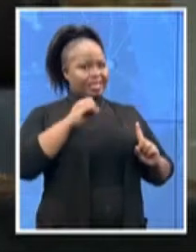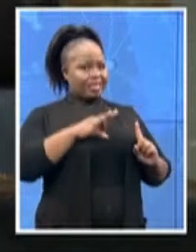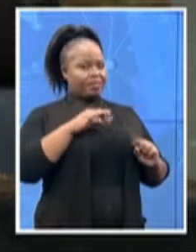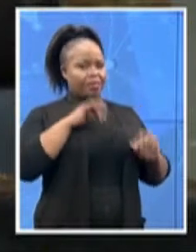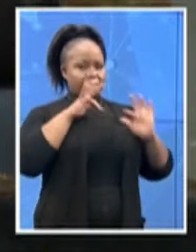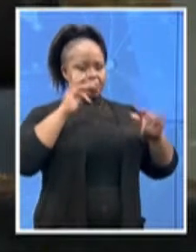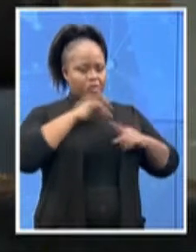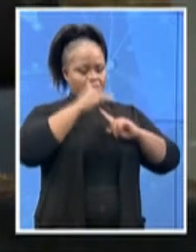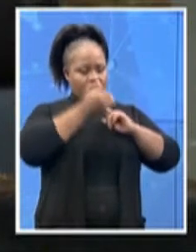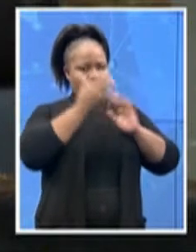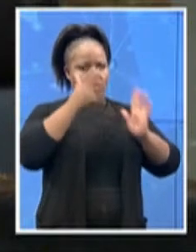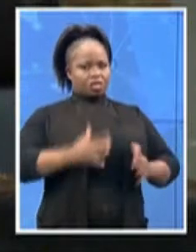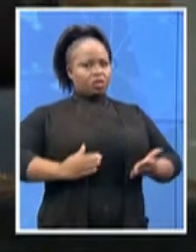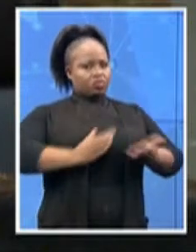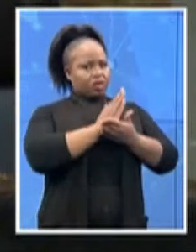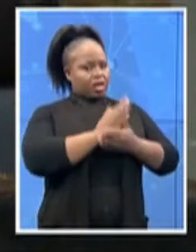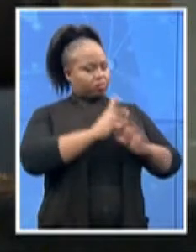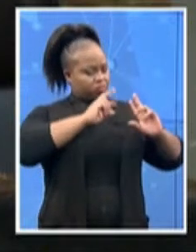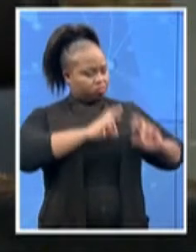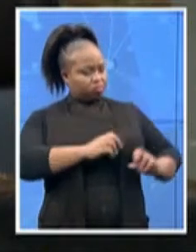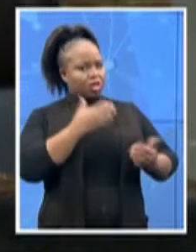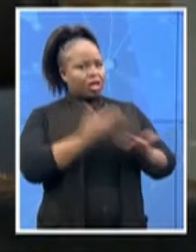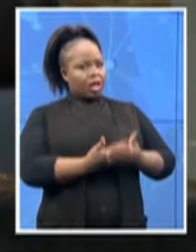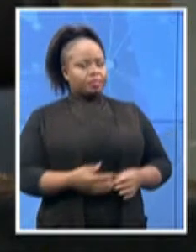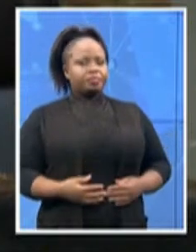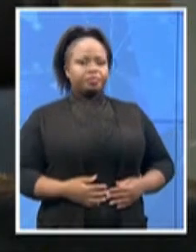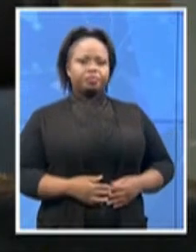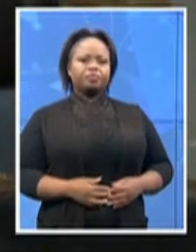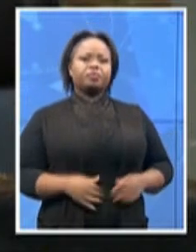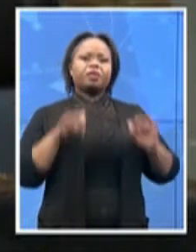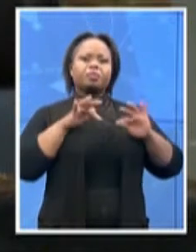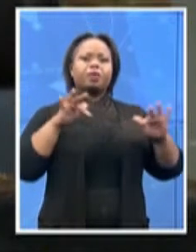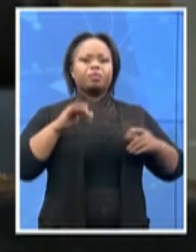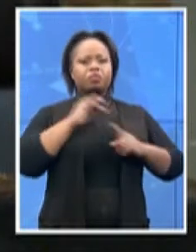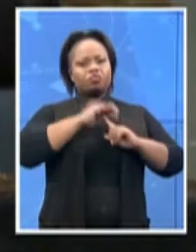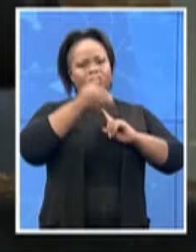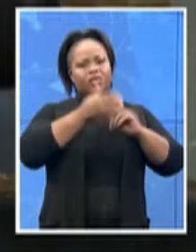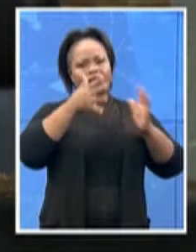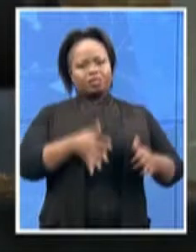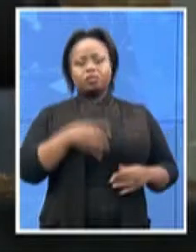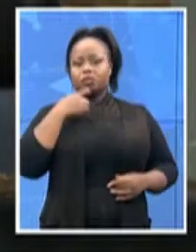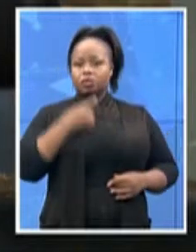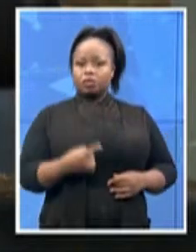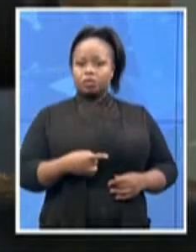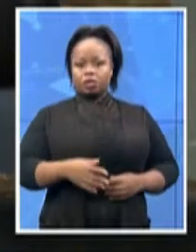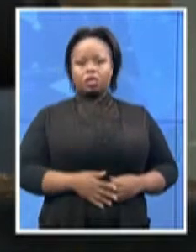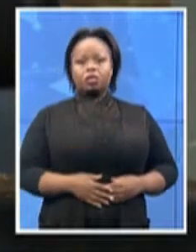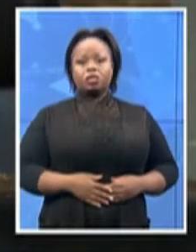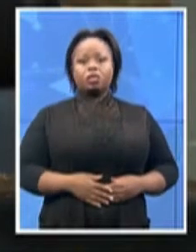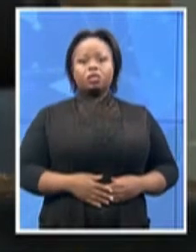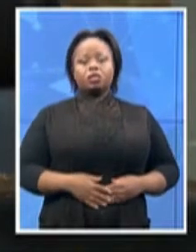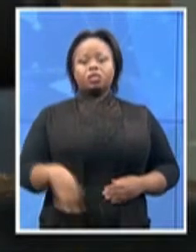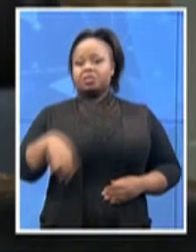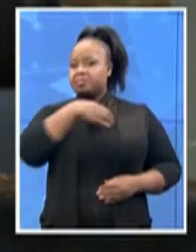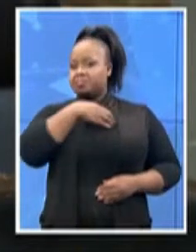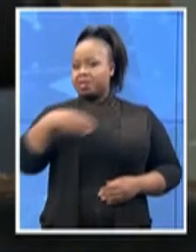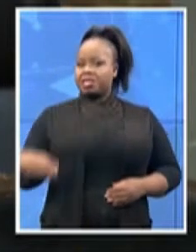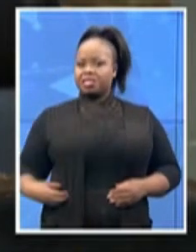The public protector concluded that the President had improperly and in violation of the provisions of the Code and the